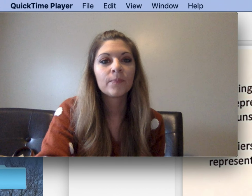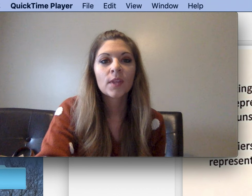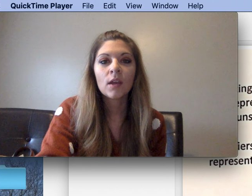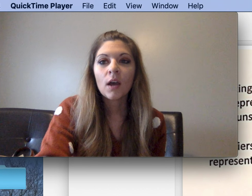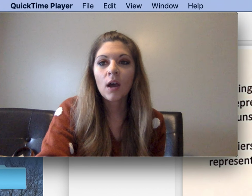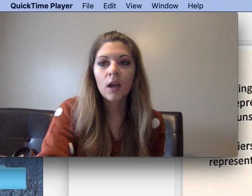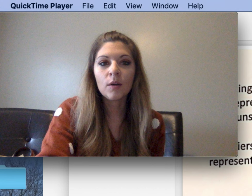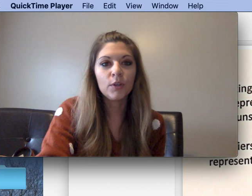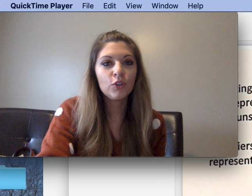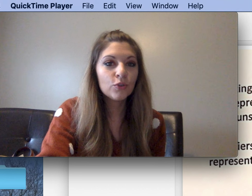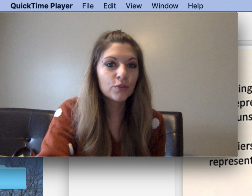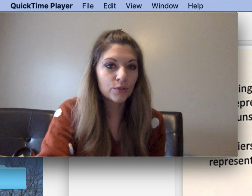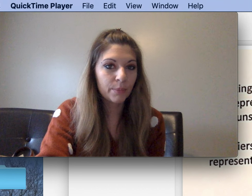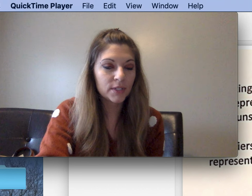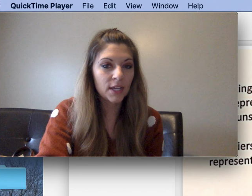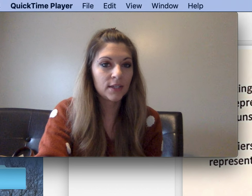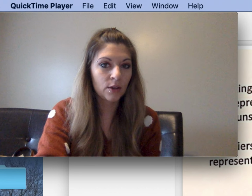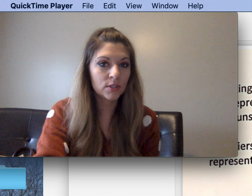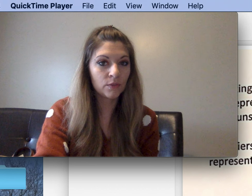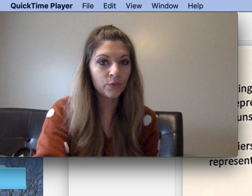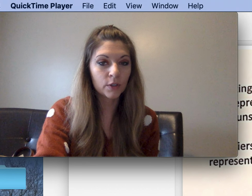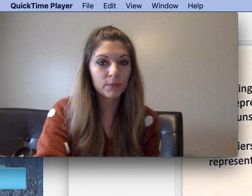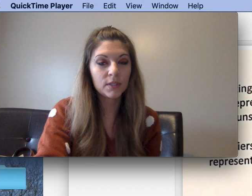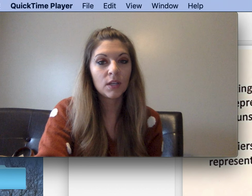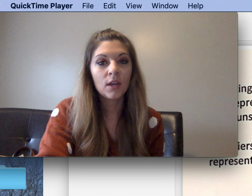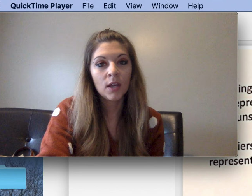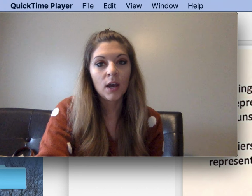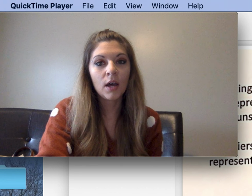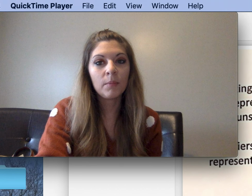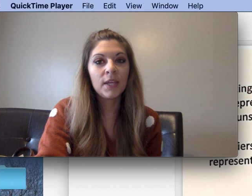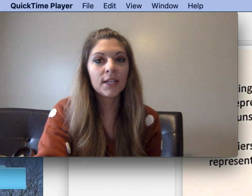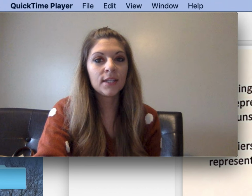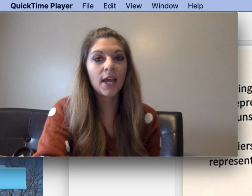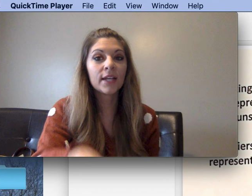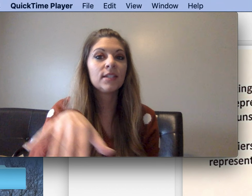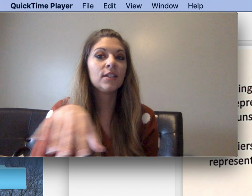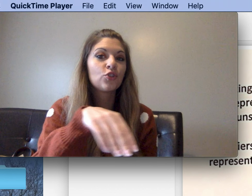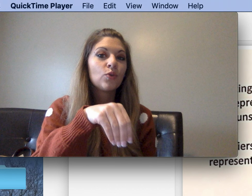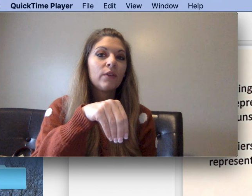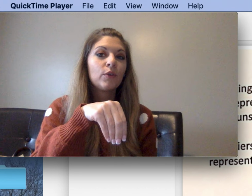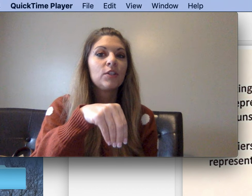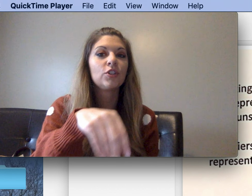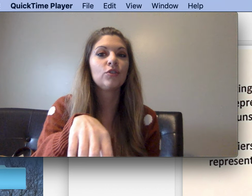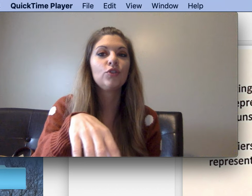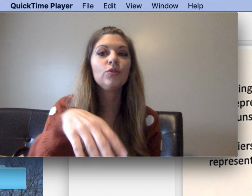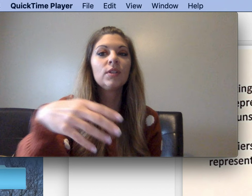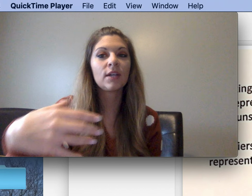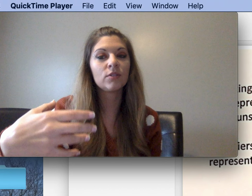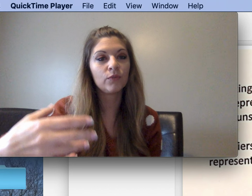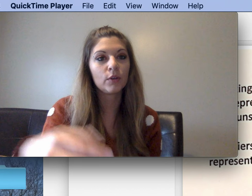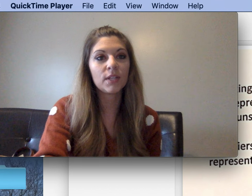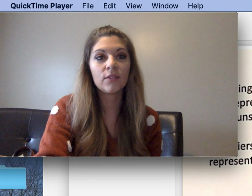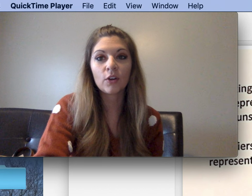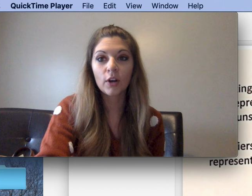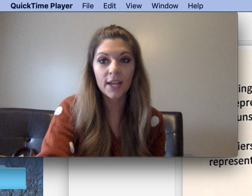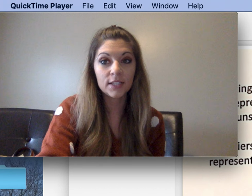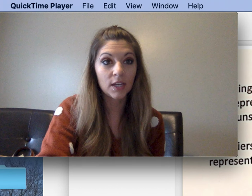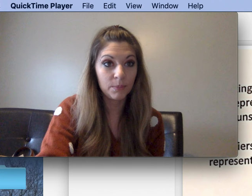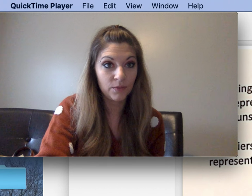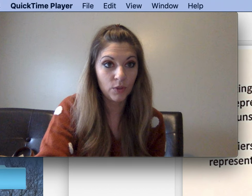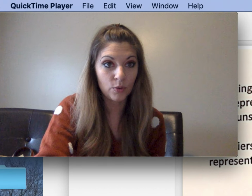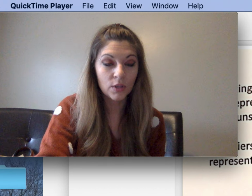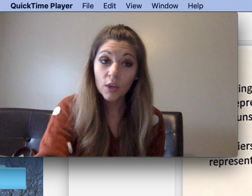pantomime. Used to represent nouns and verbs. It adds additional information to the nouns and verbs, and there are